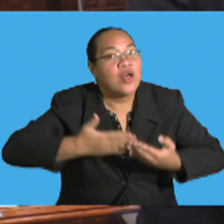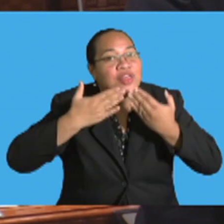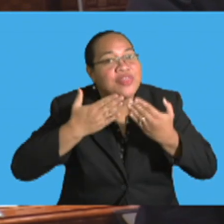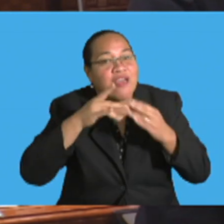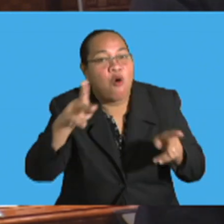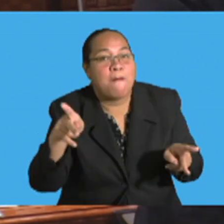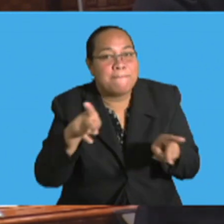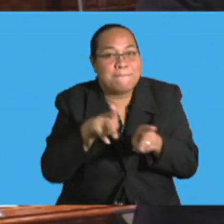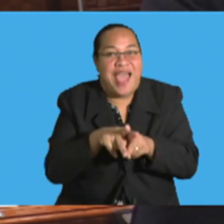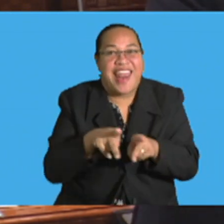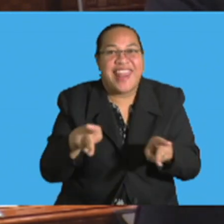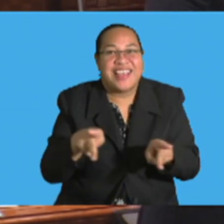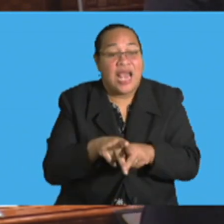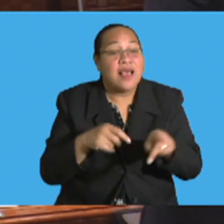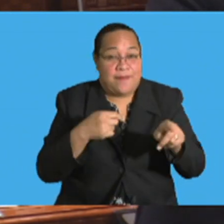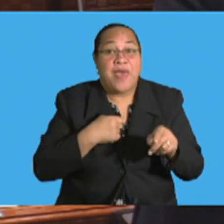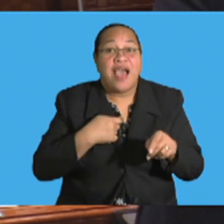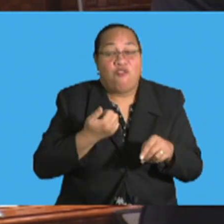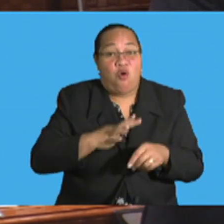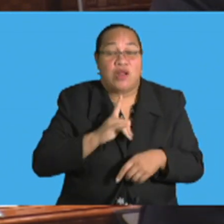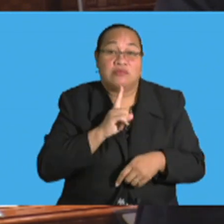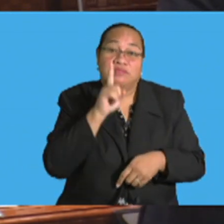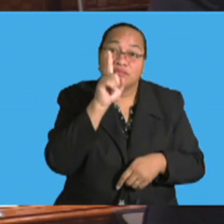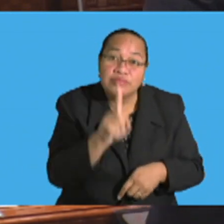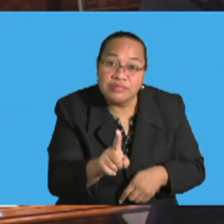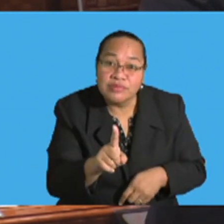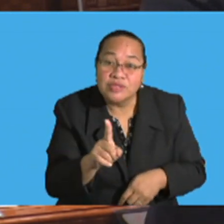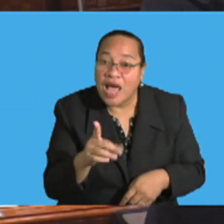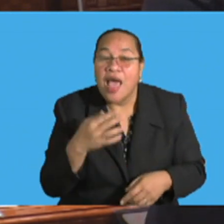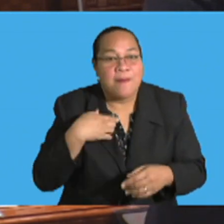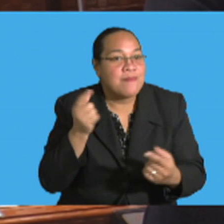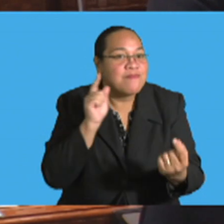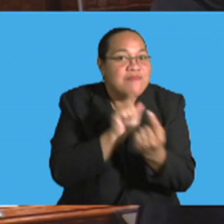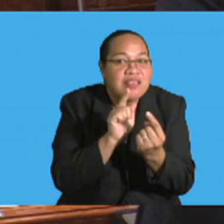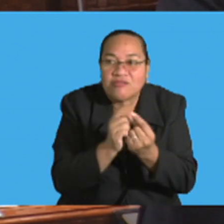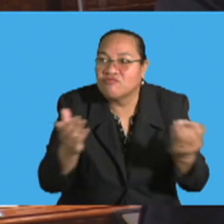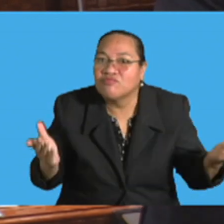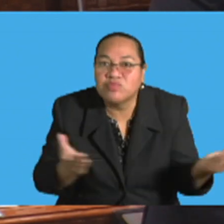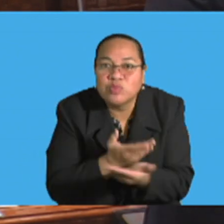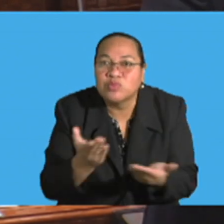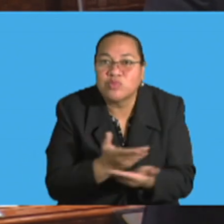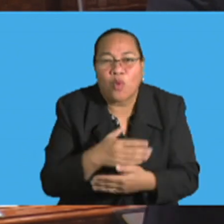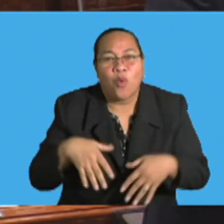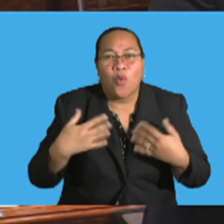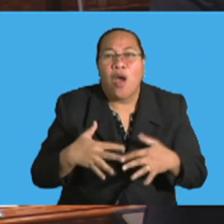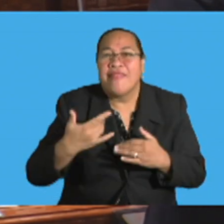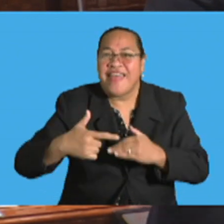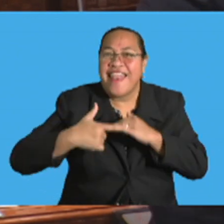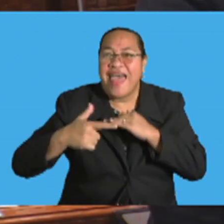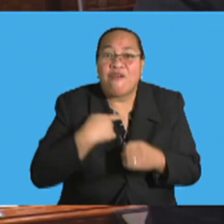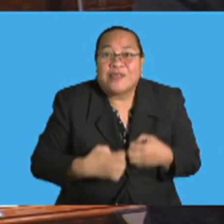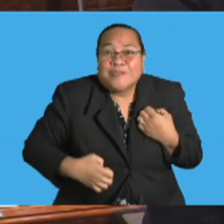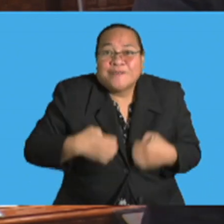partnership, because I have been to the bonus payments, I have been to the staff meetings, and Mr. Speaker, sir, the level of enthusiasm